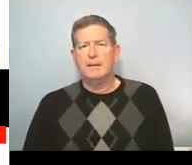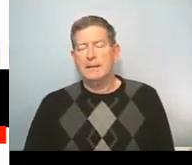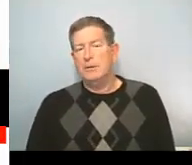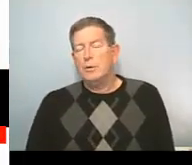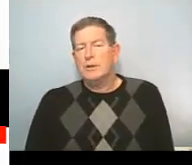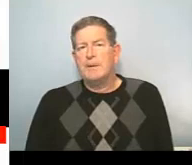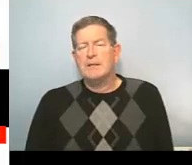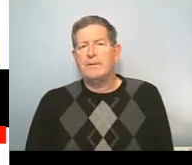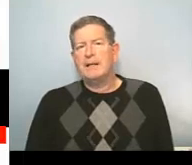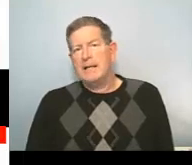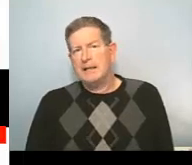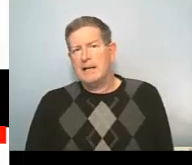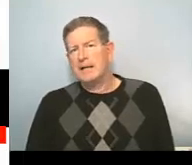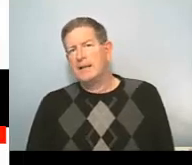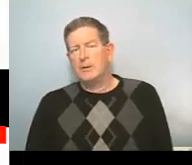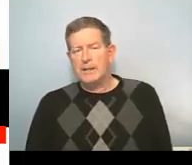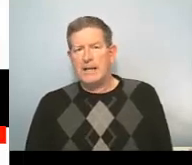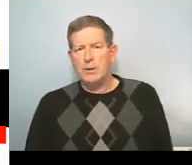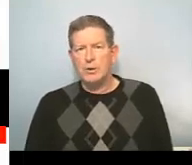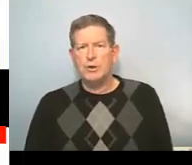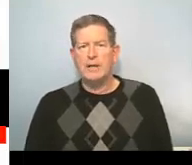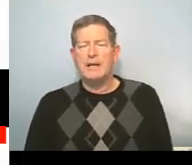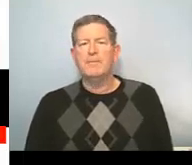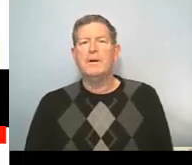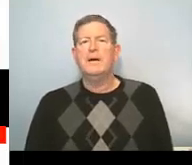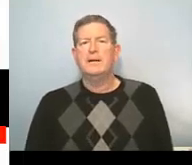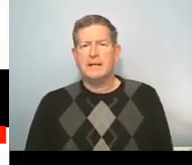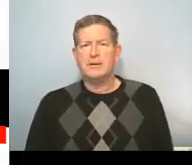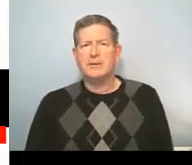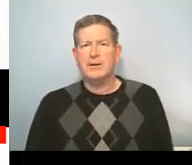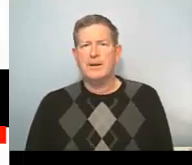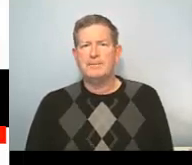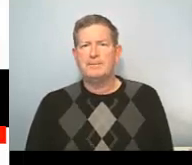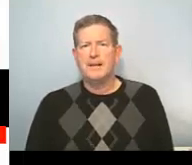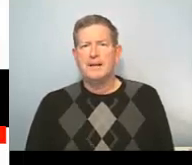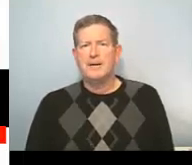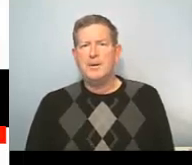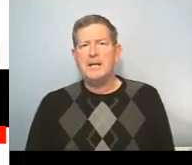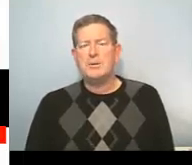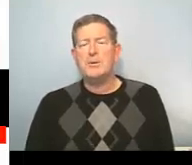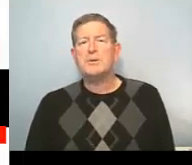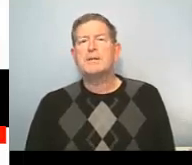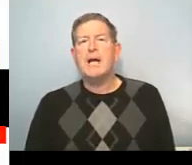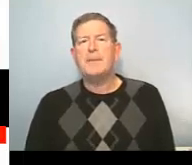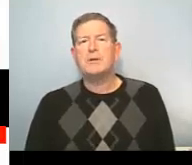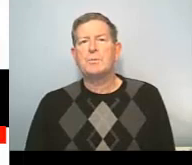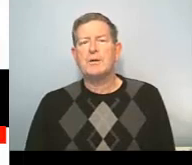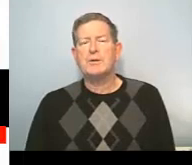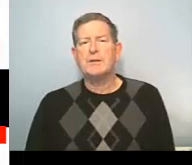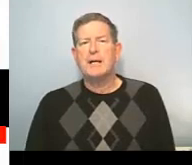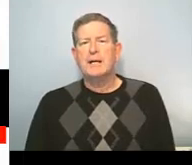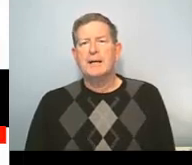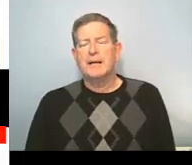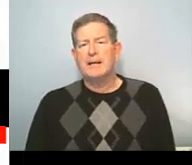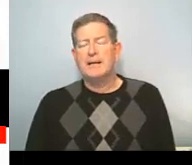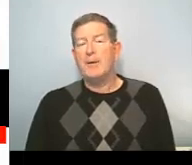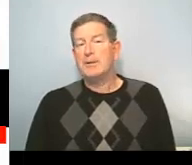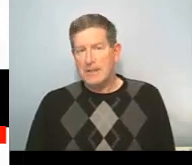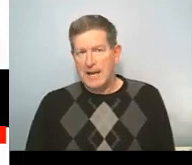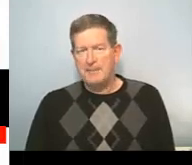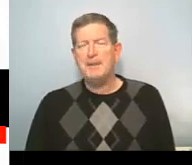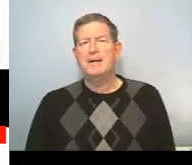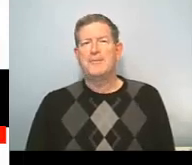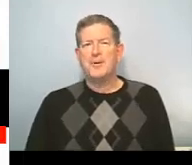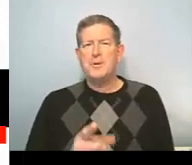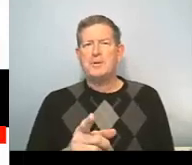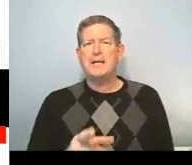una. And you could specify de la tarde or de la noche if necessary. Okay, so those are the time expressions. And now